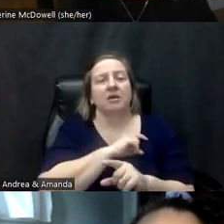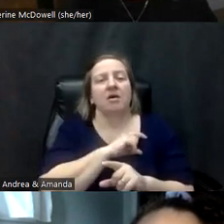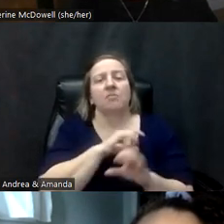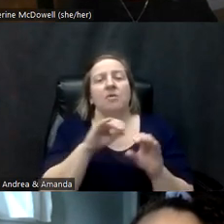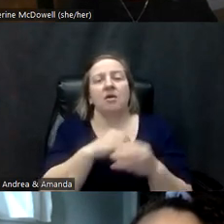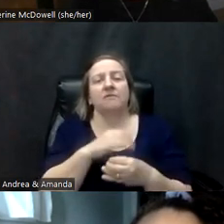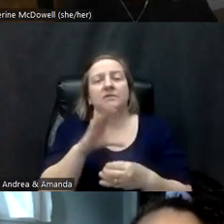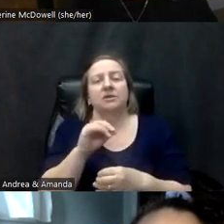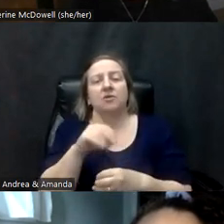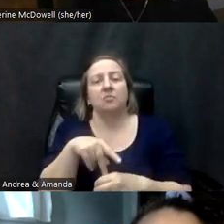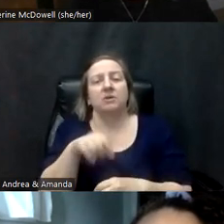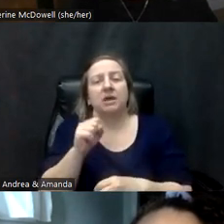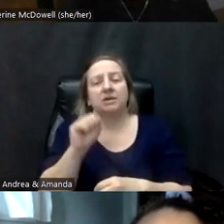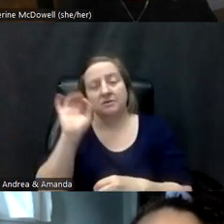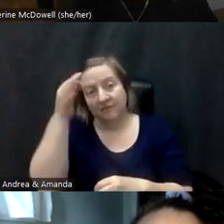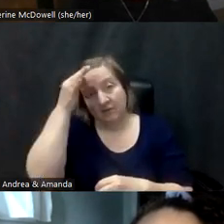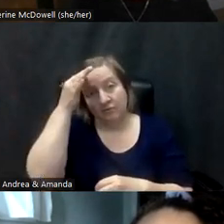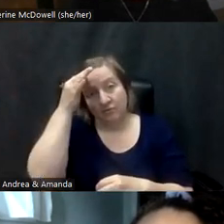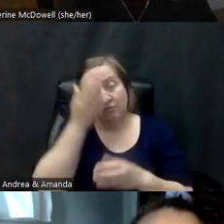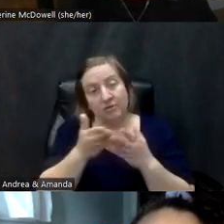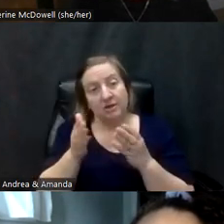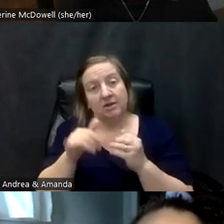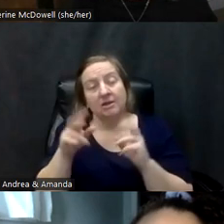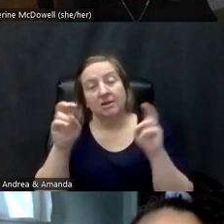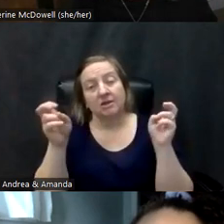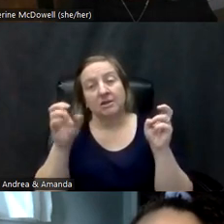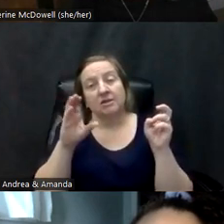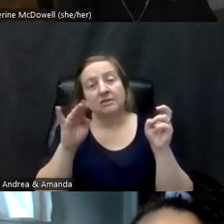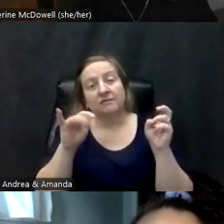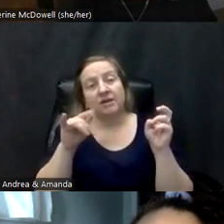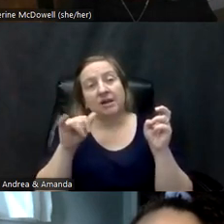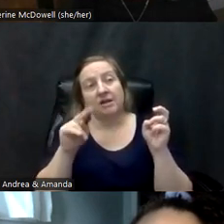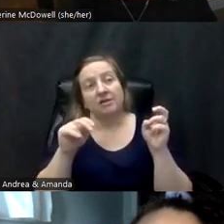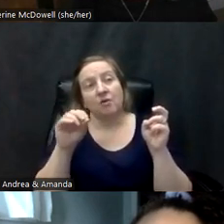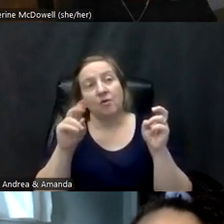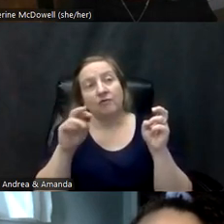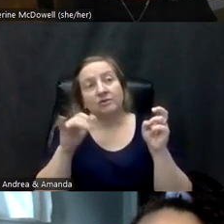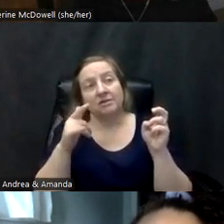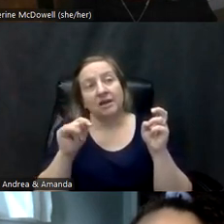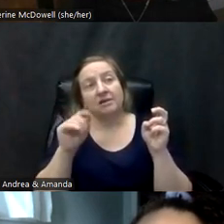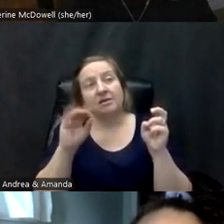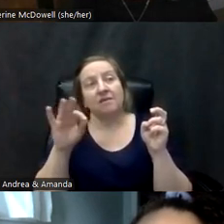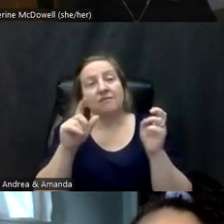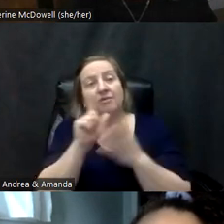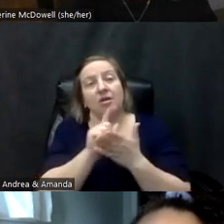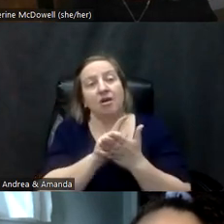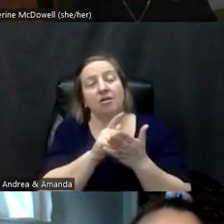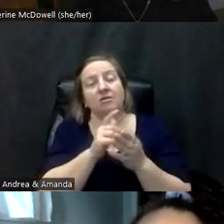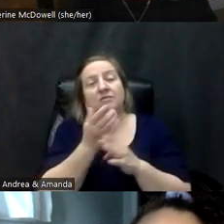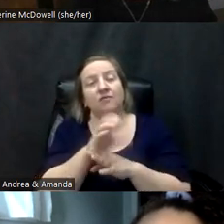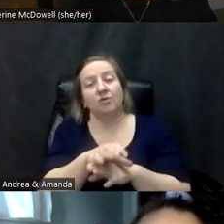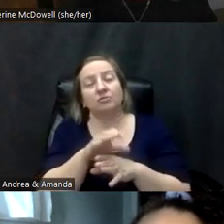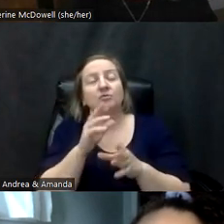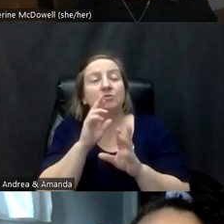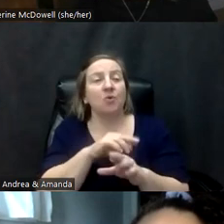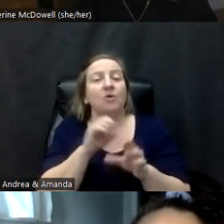the COPS federal thing. It's, the title is Civilian Oversight of Law Enforcement, Report on State of the